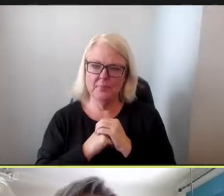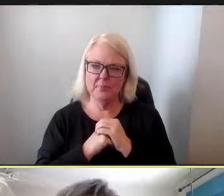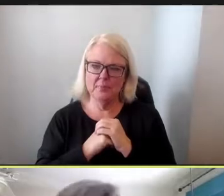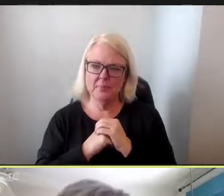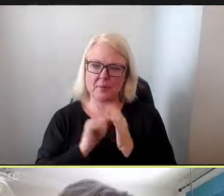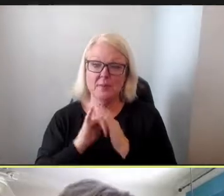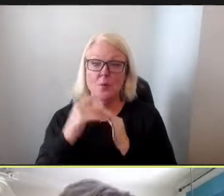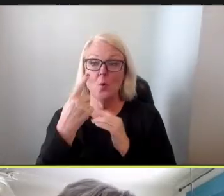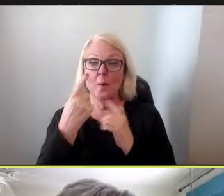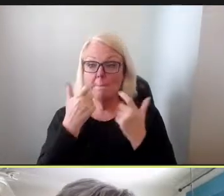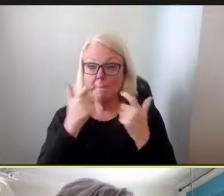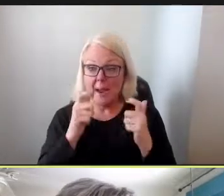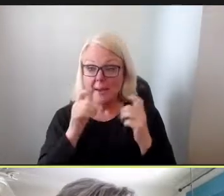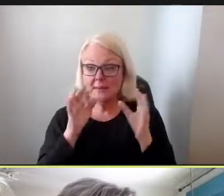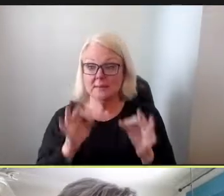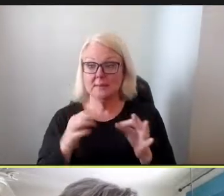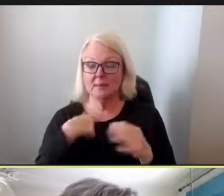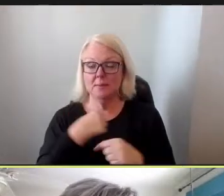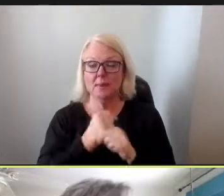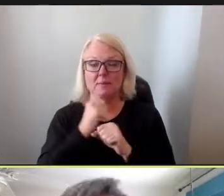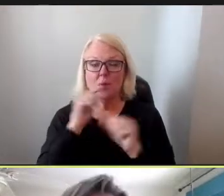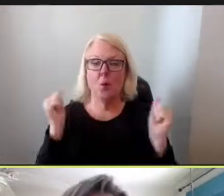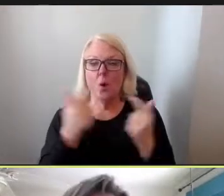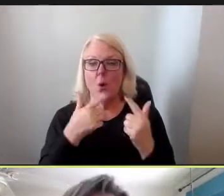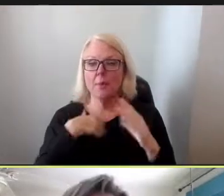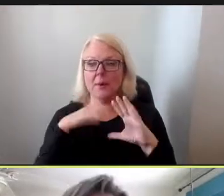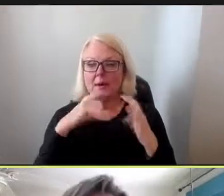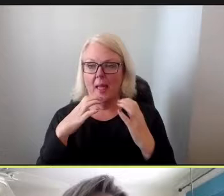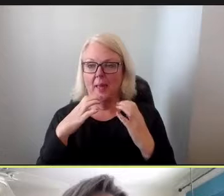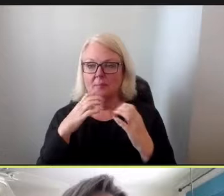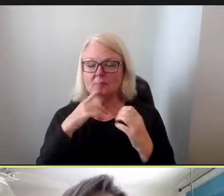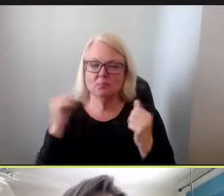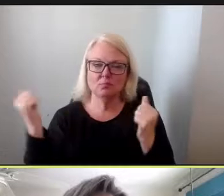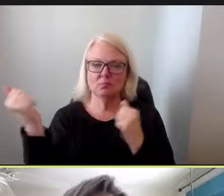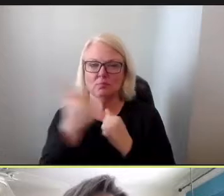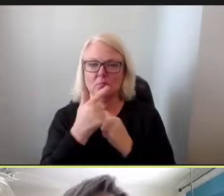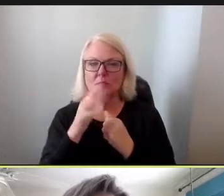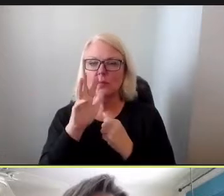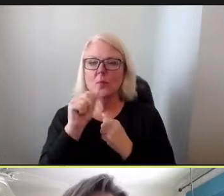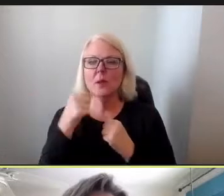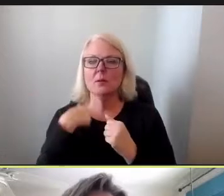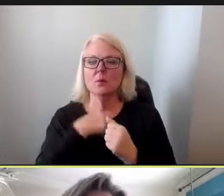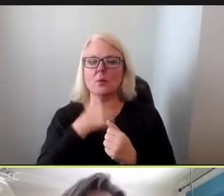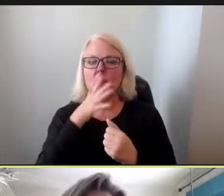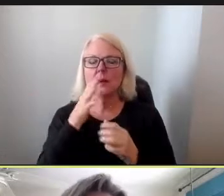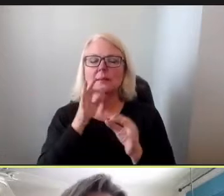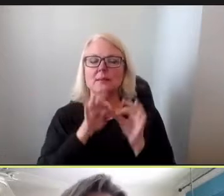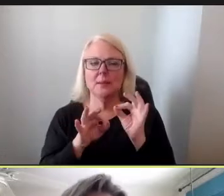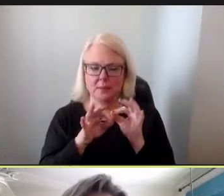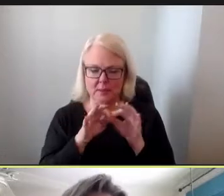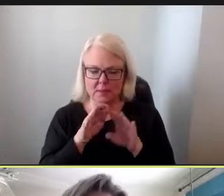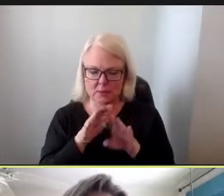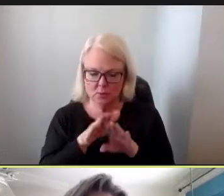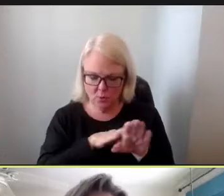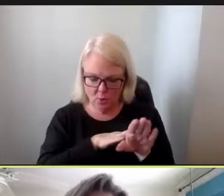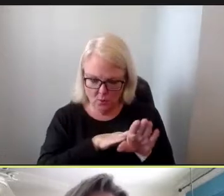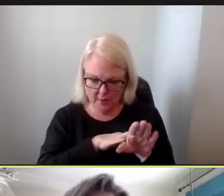The one big decision that I made for all my classes across the board was that we would simply slow